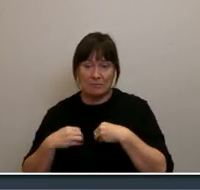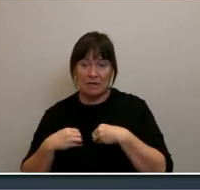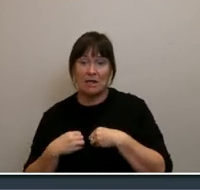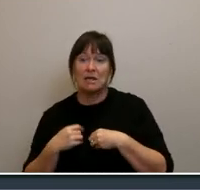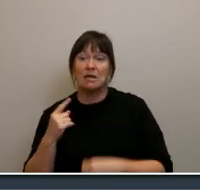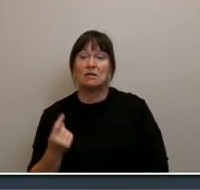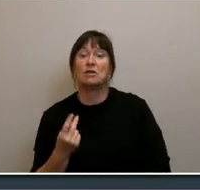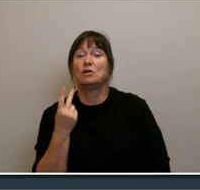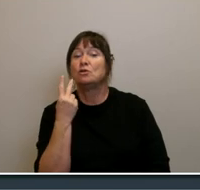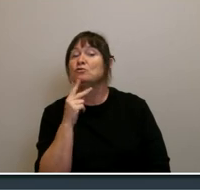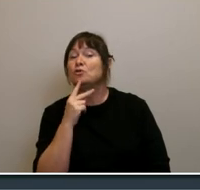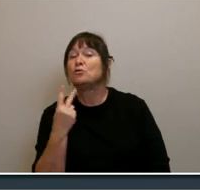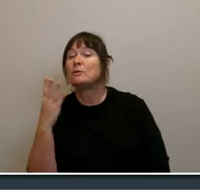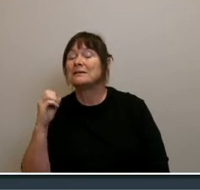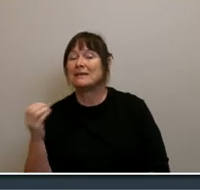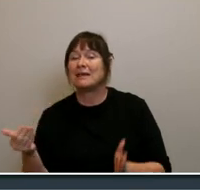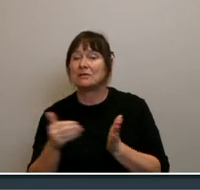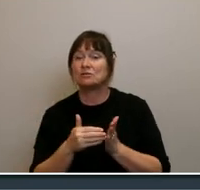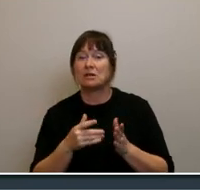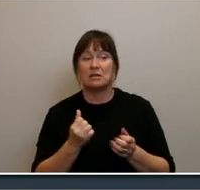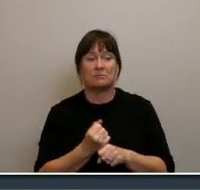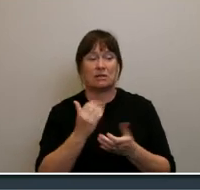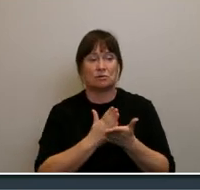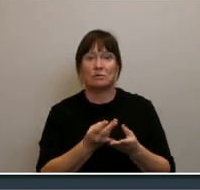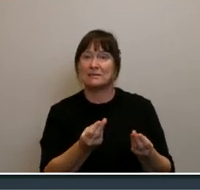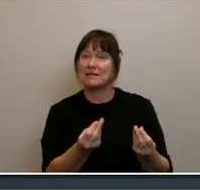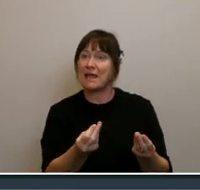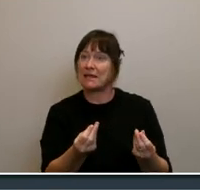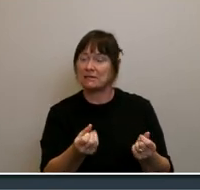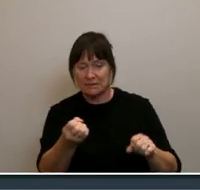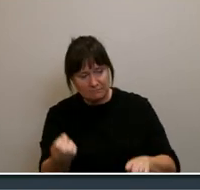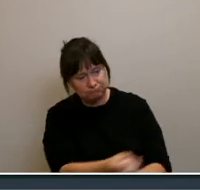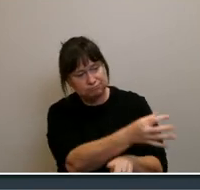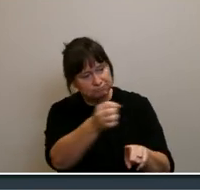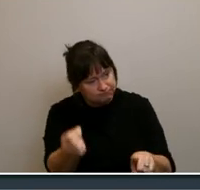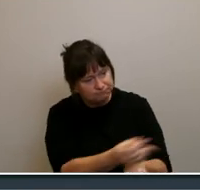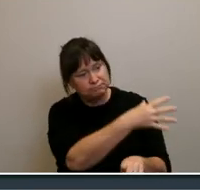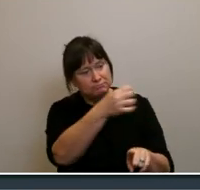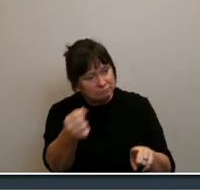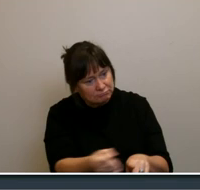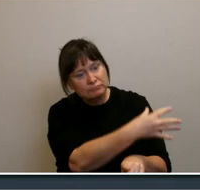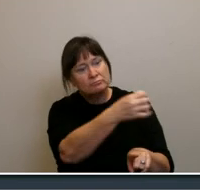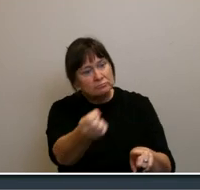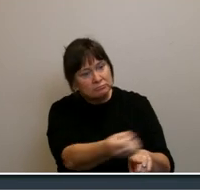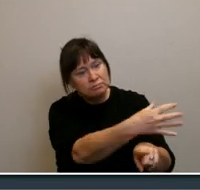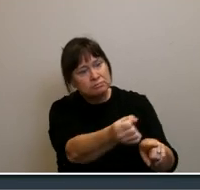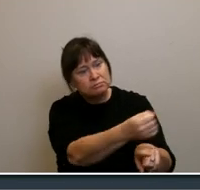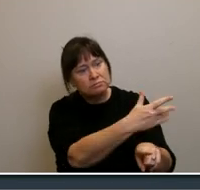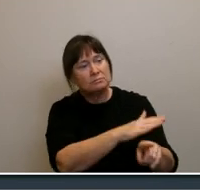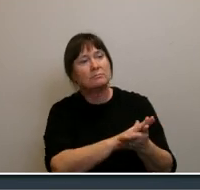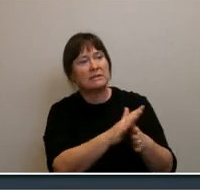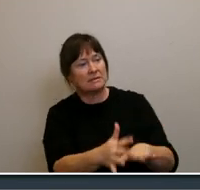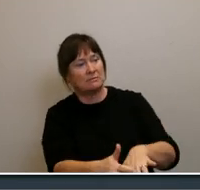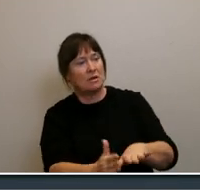to pump that sand into where it can actually benefit the beach. And that's by rainbowing or pumping. It just holds the dredge up